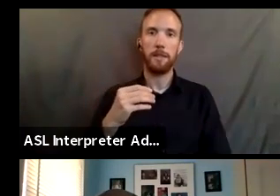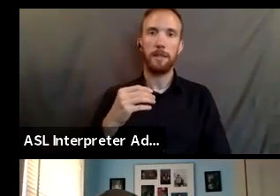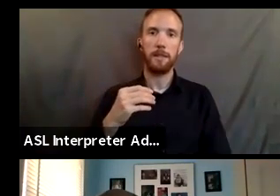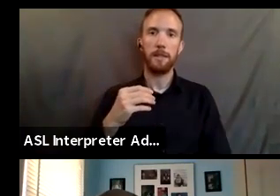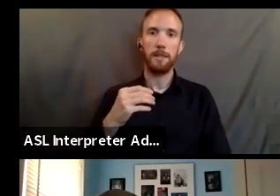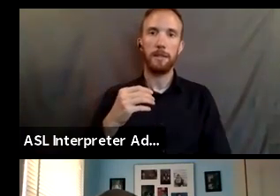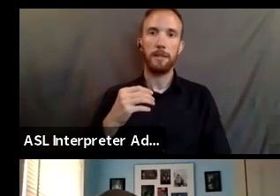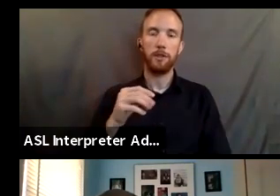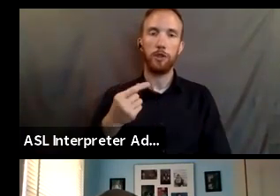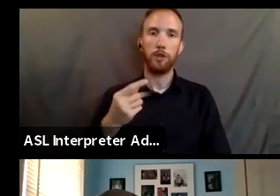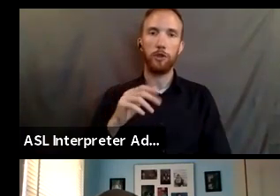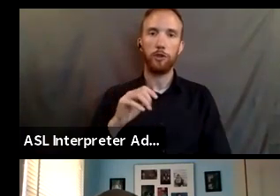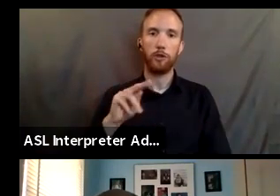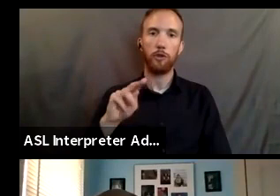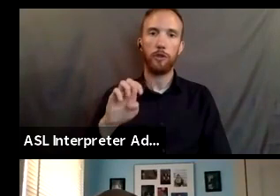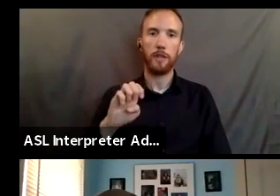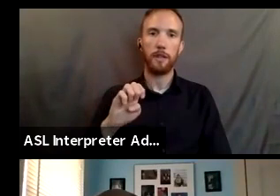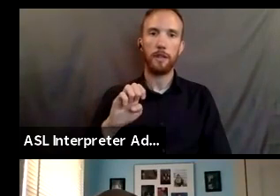torres